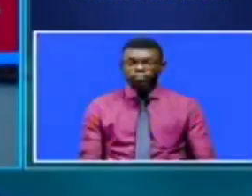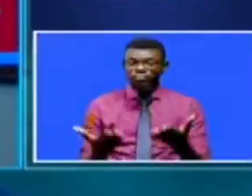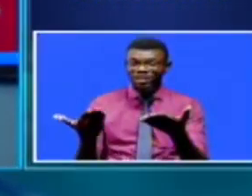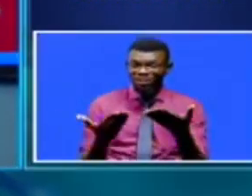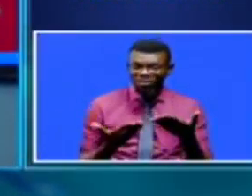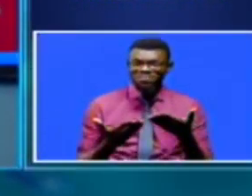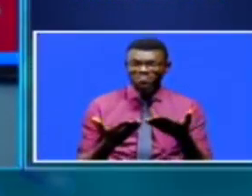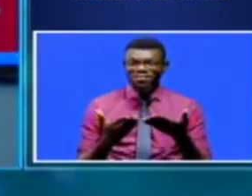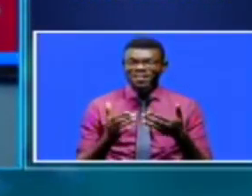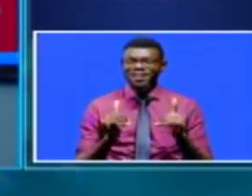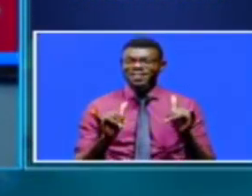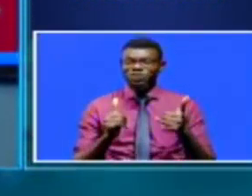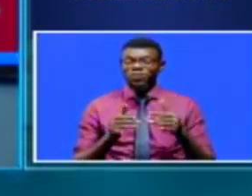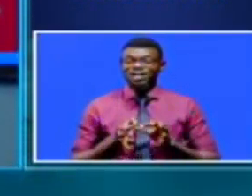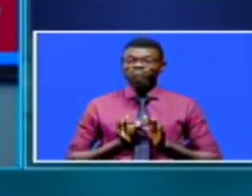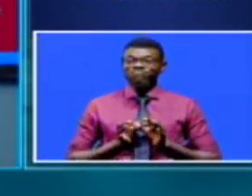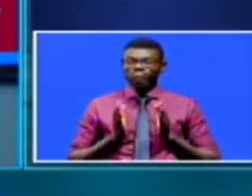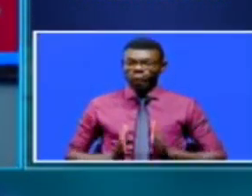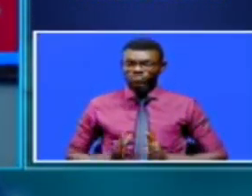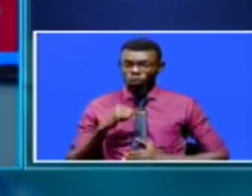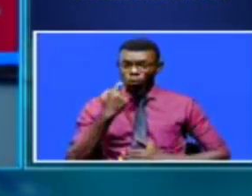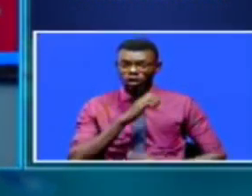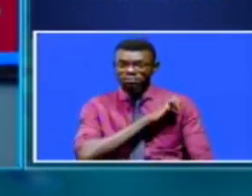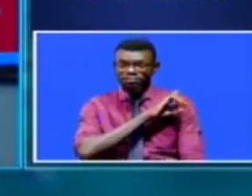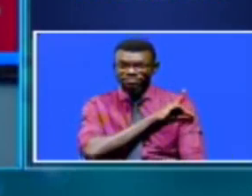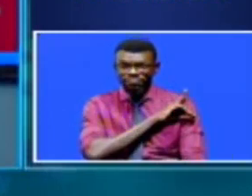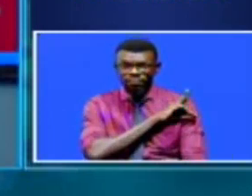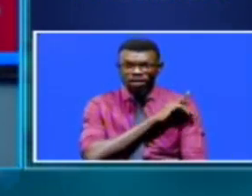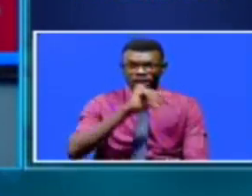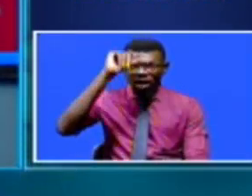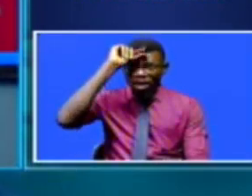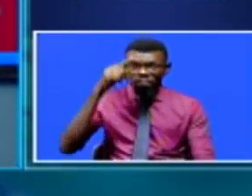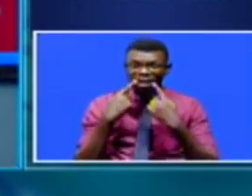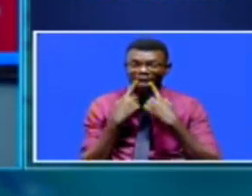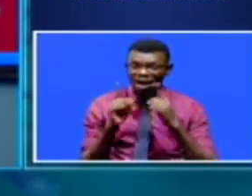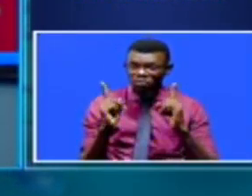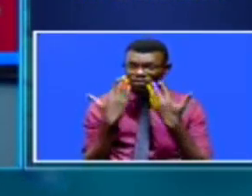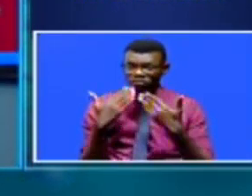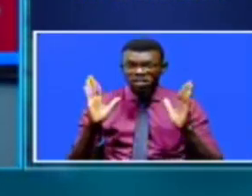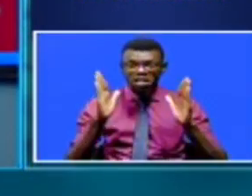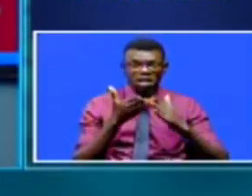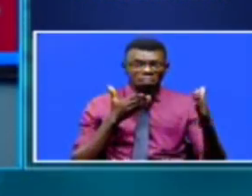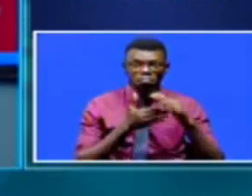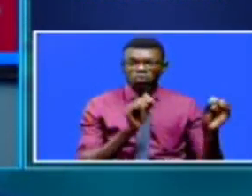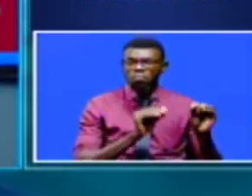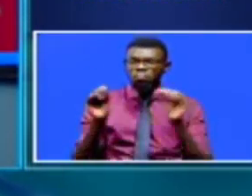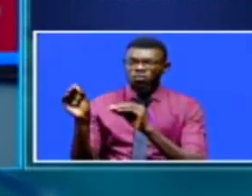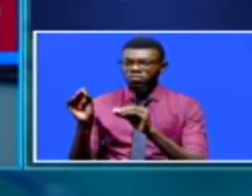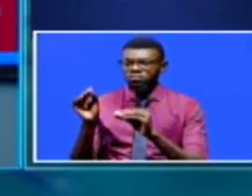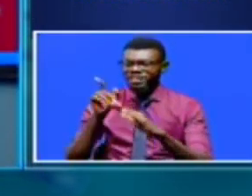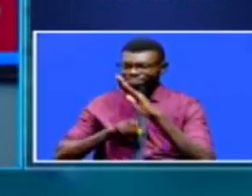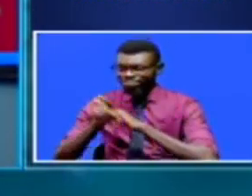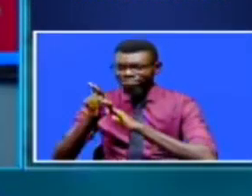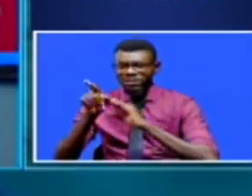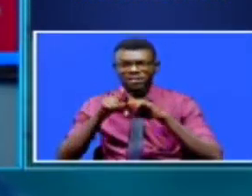Welcome to the broadcast. Our sign language interpreter is Damien Evans. The government has declared cessation of movement in and out of the county of Mandera